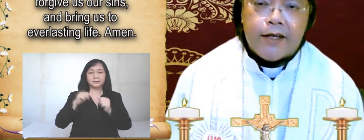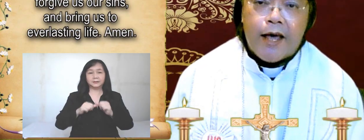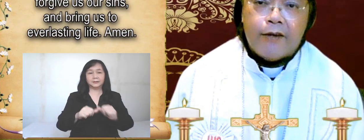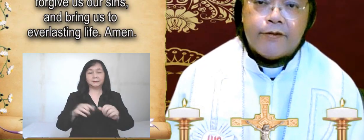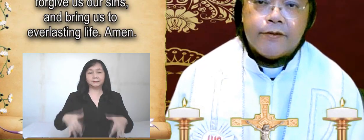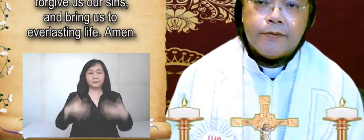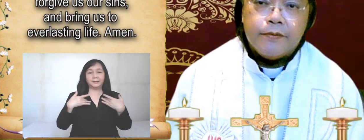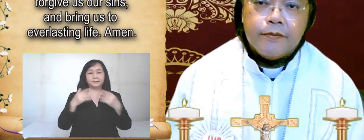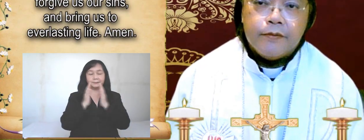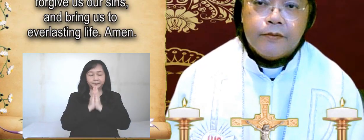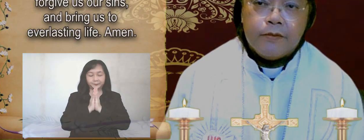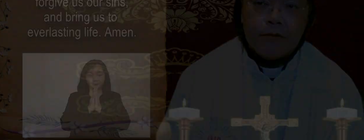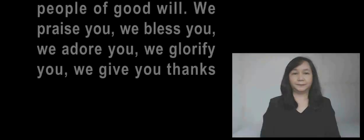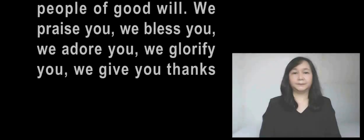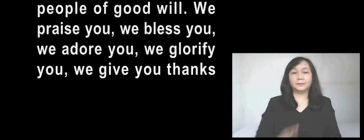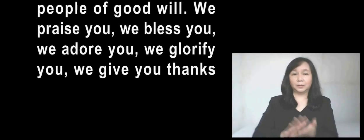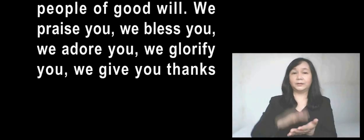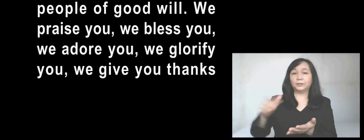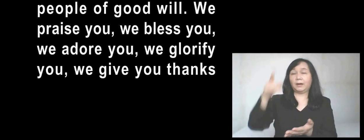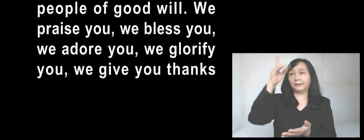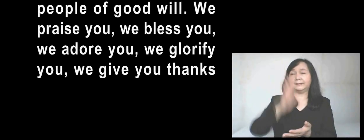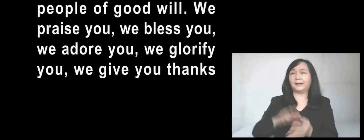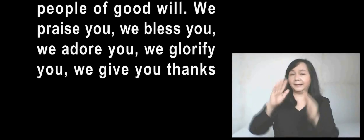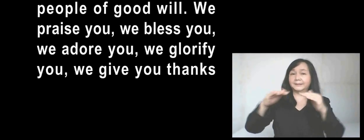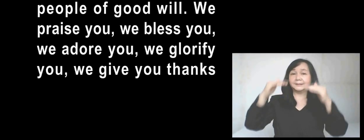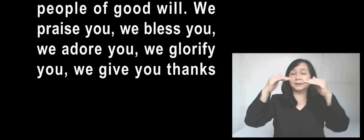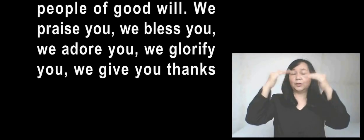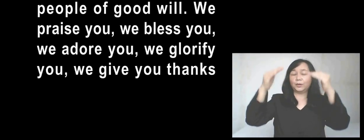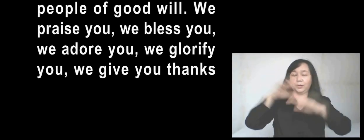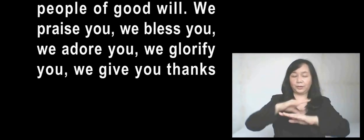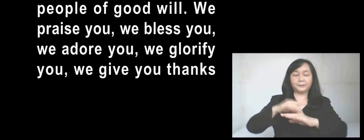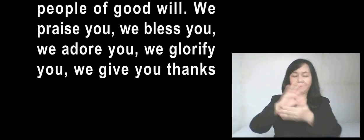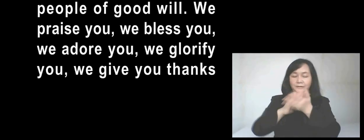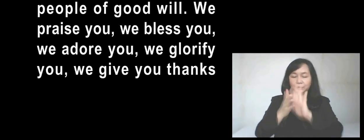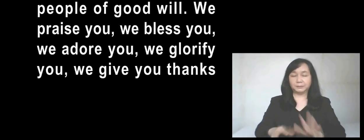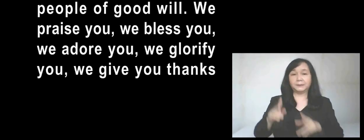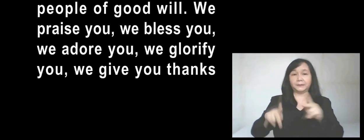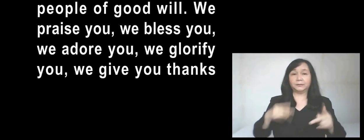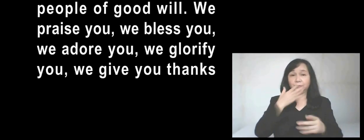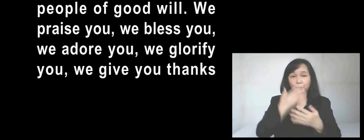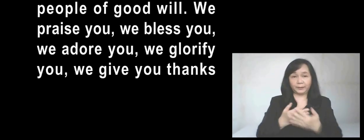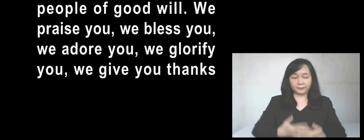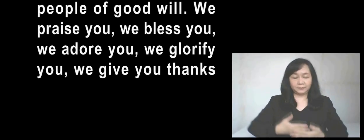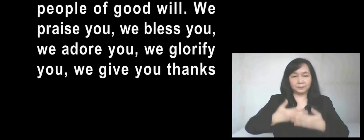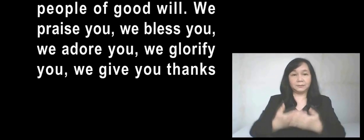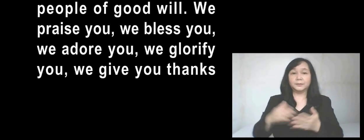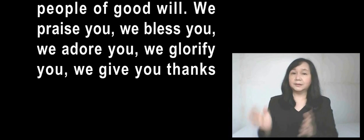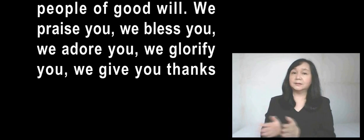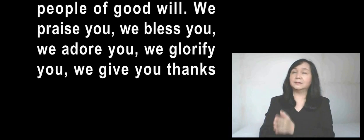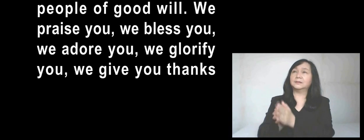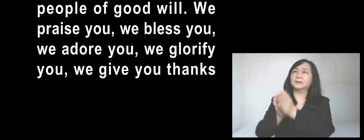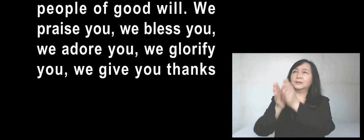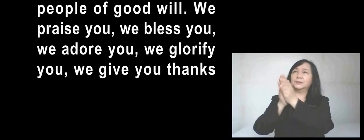everlasting life. Amen. Glory to God in the highest, and on earth peace to people of good will.